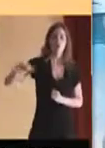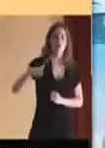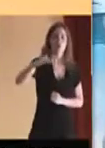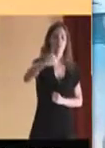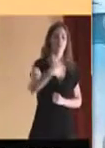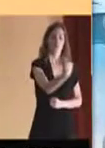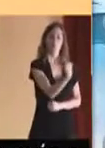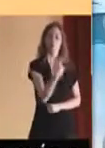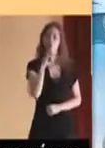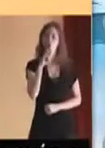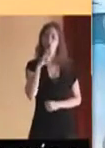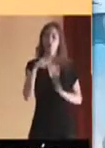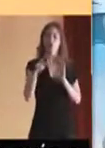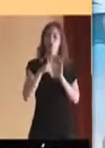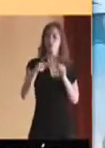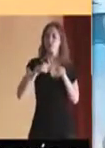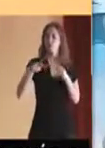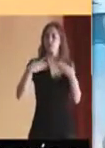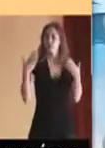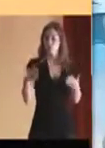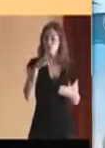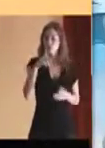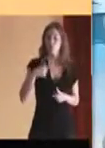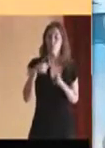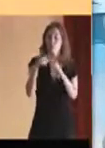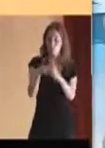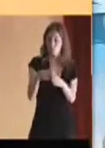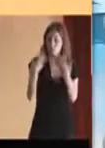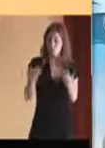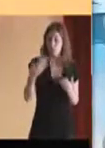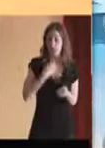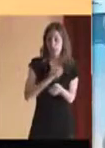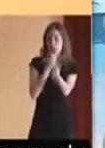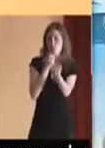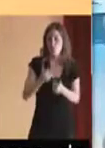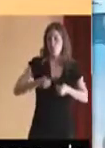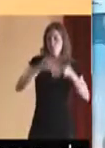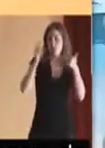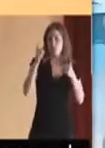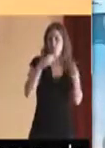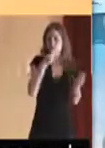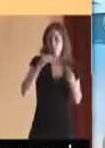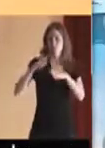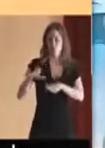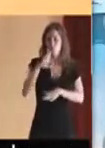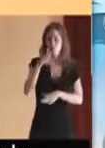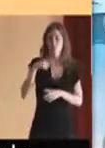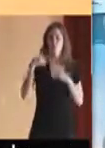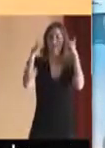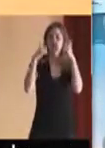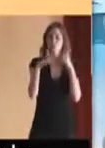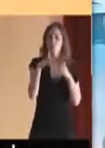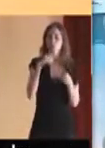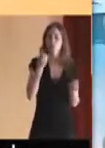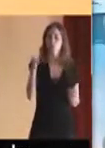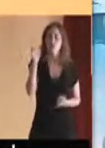car comes from. So we need to enrich this information and not replace it. So that for now we are going to use